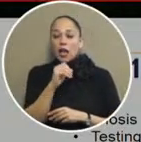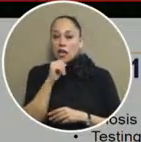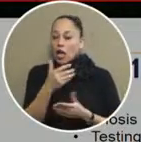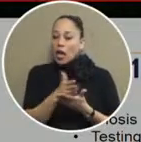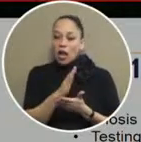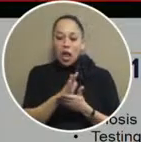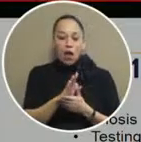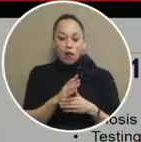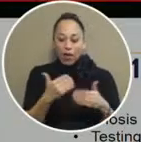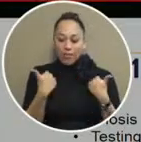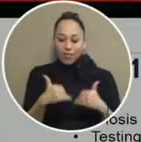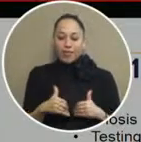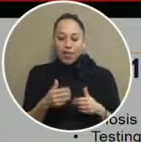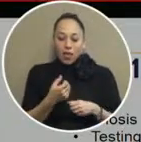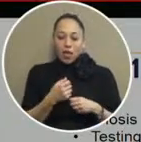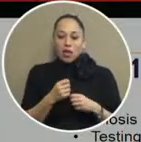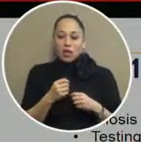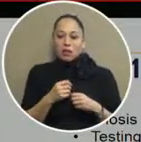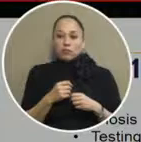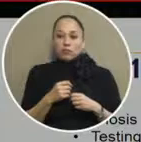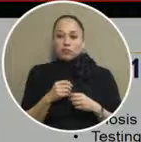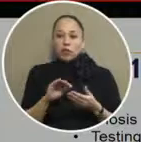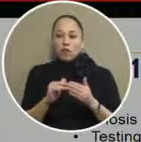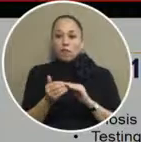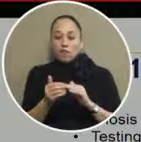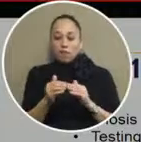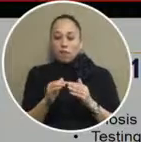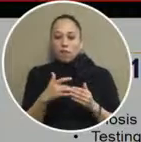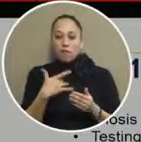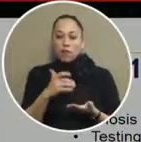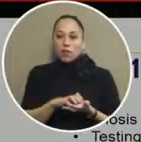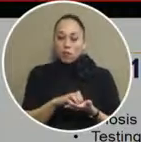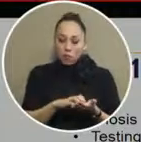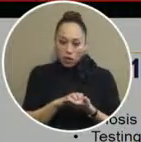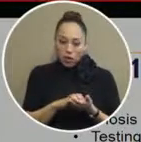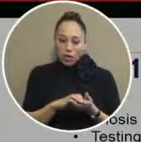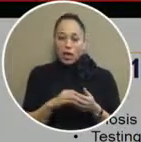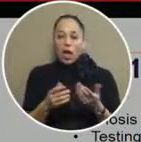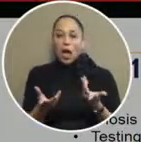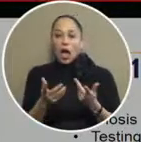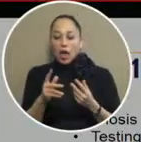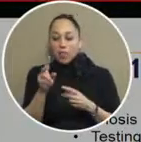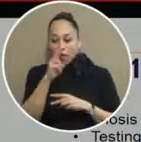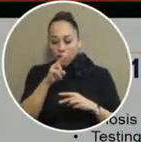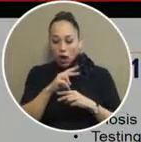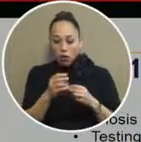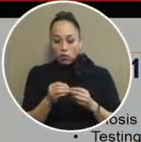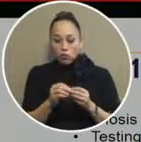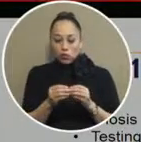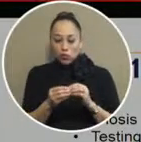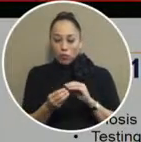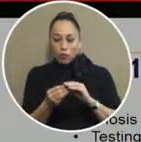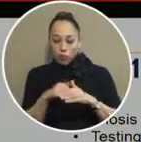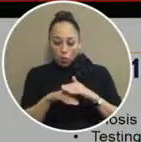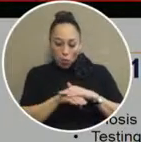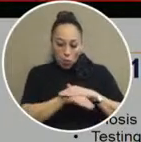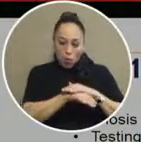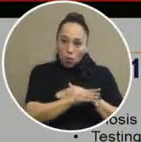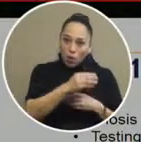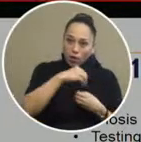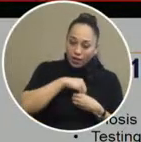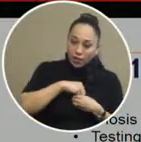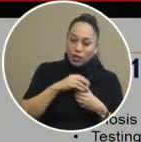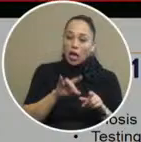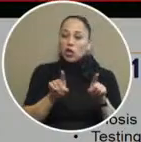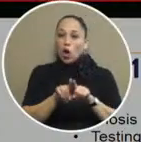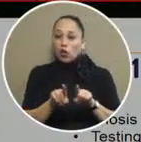the body express the virus and subsequently replicating. Another modality of the treatment is by